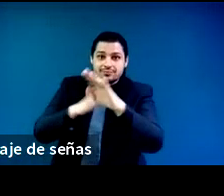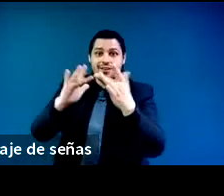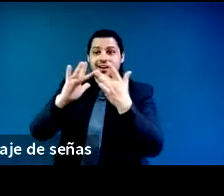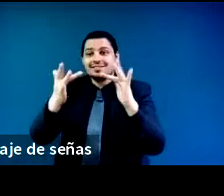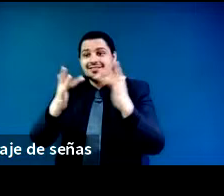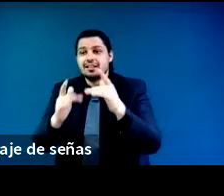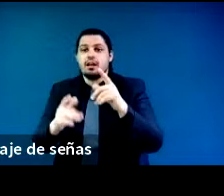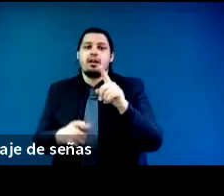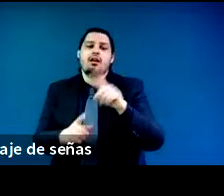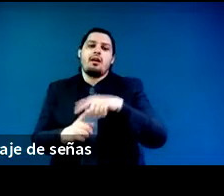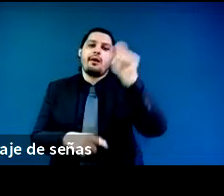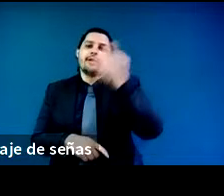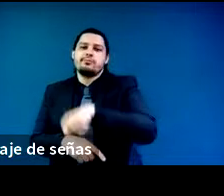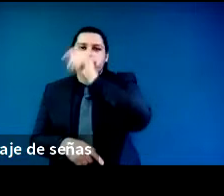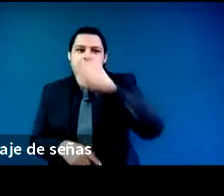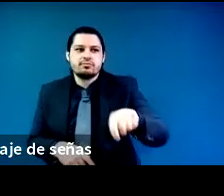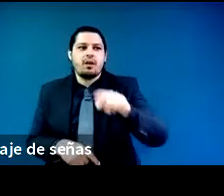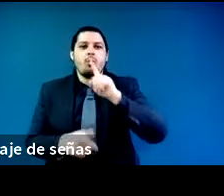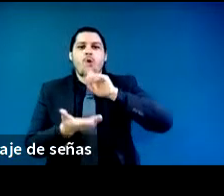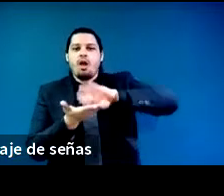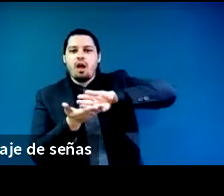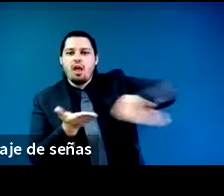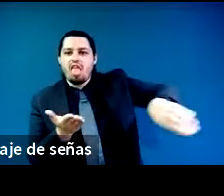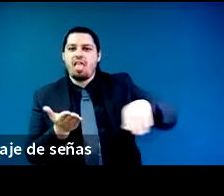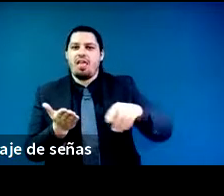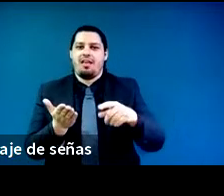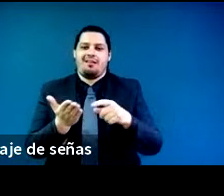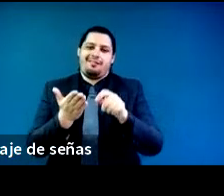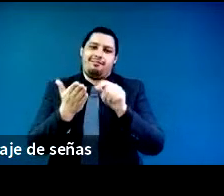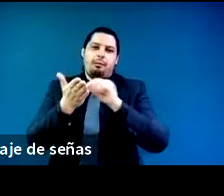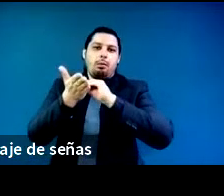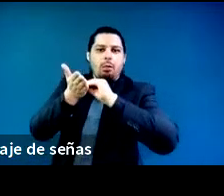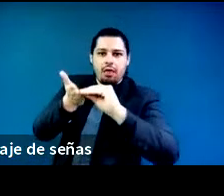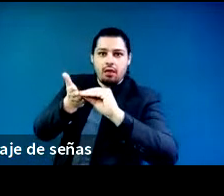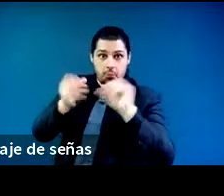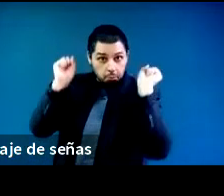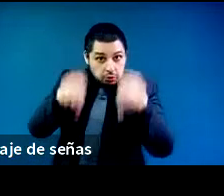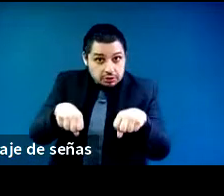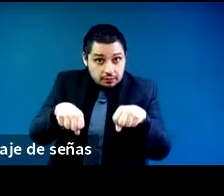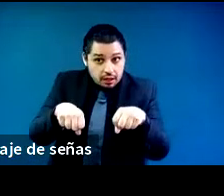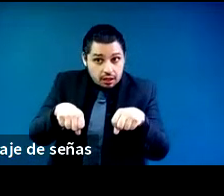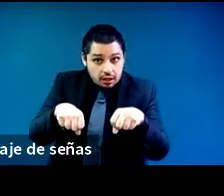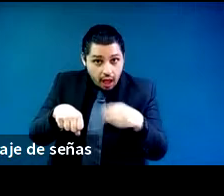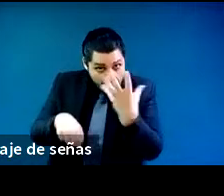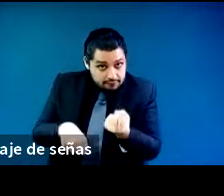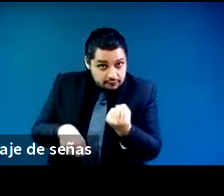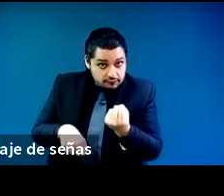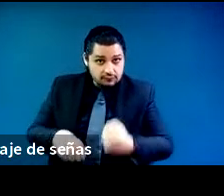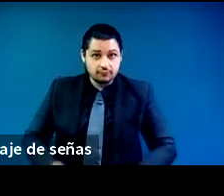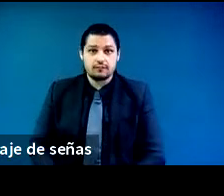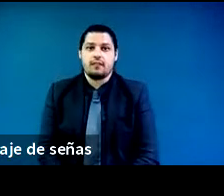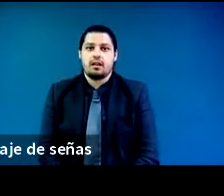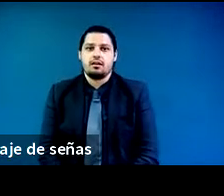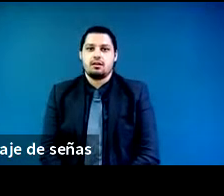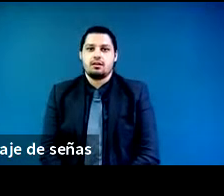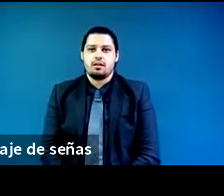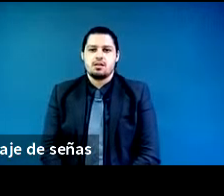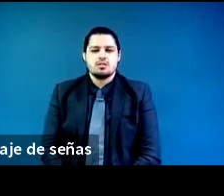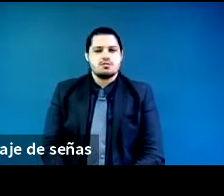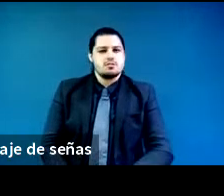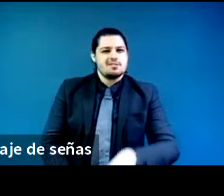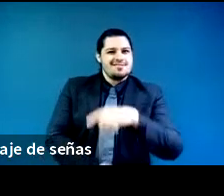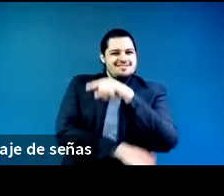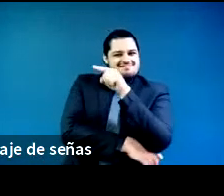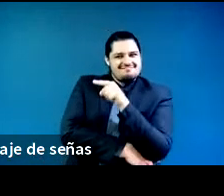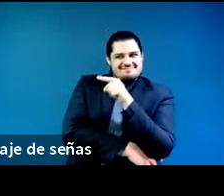I can see by your face, Pascal, that this is also a very difficult question and a surprising one, but is there anything you can tell us about it?